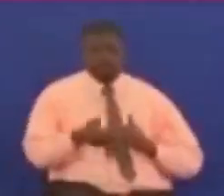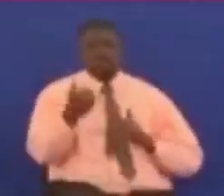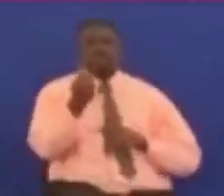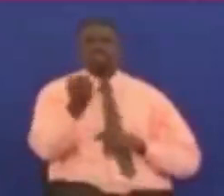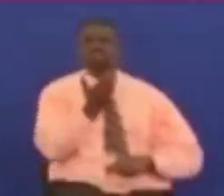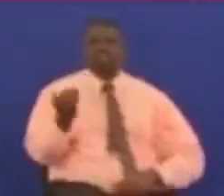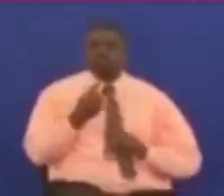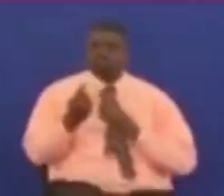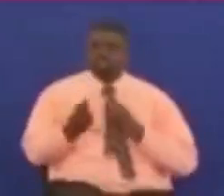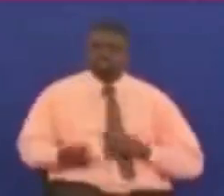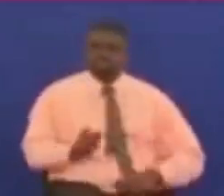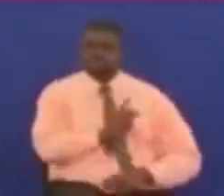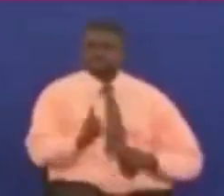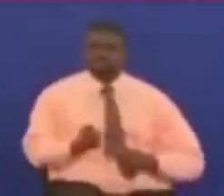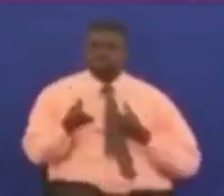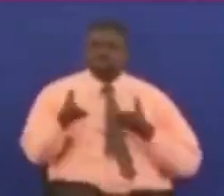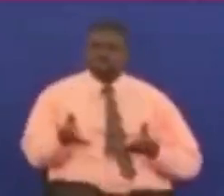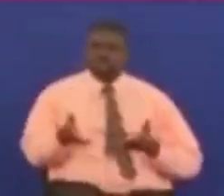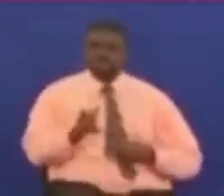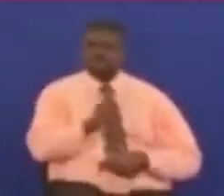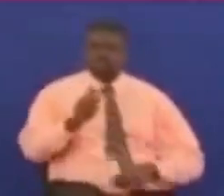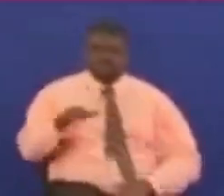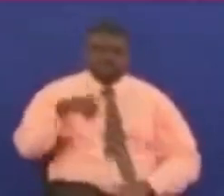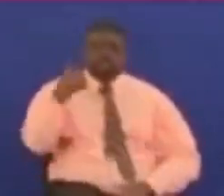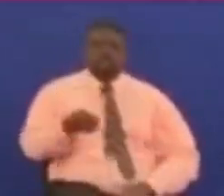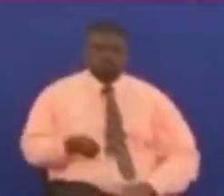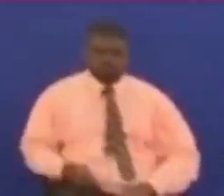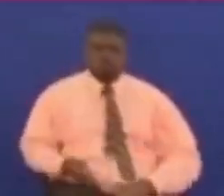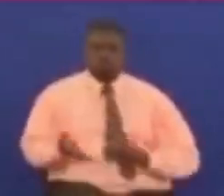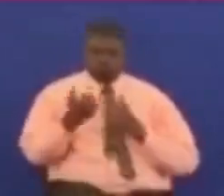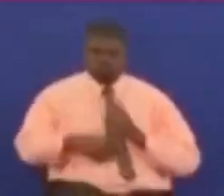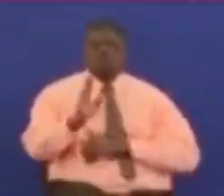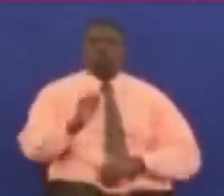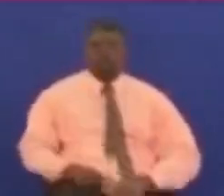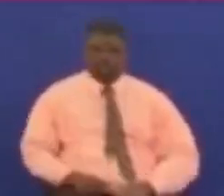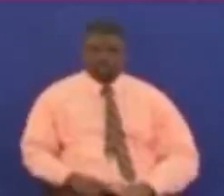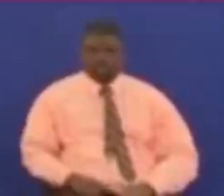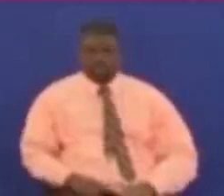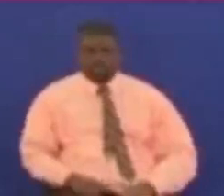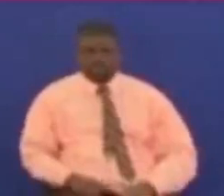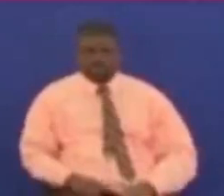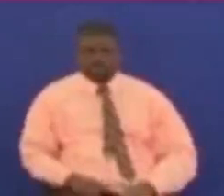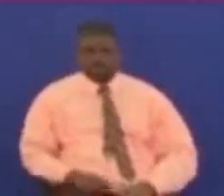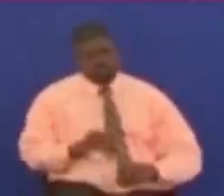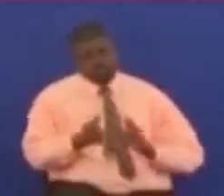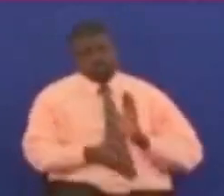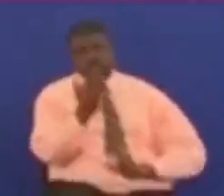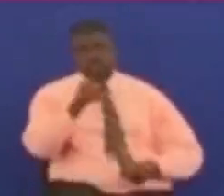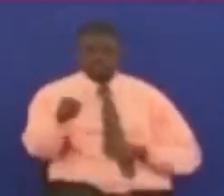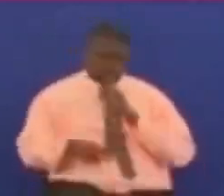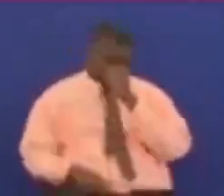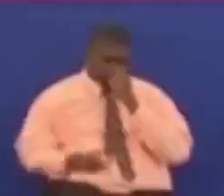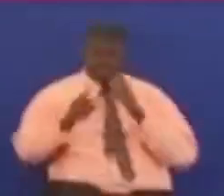they say it's Swahili today, Swahili tomorrow, I'm good to go. And I'll stand for that.